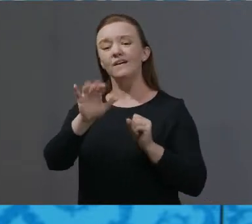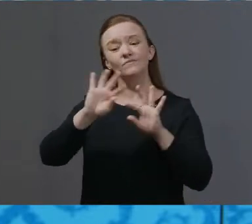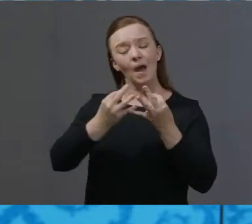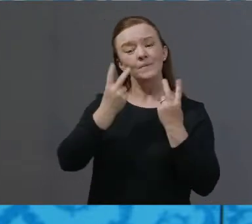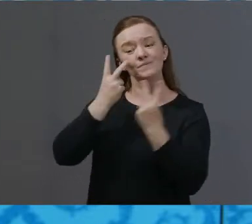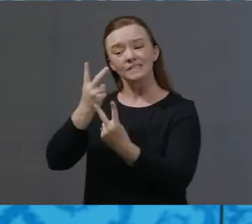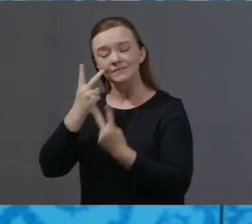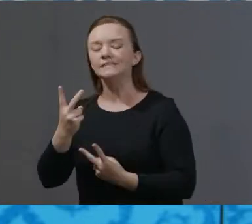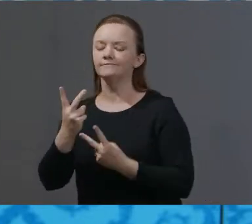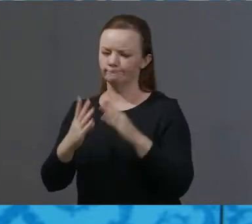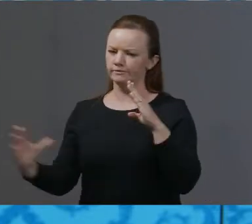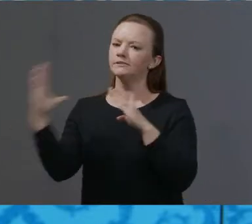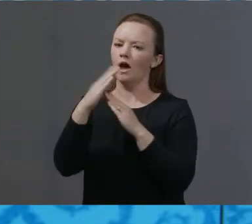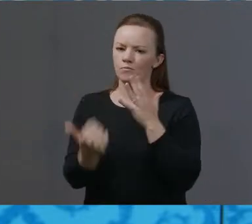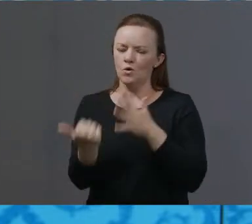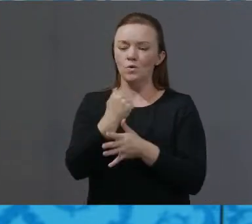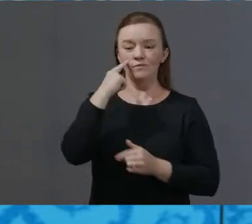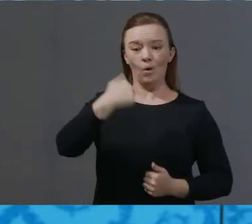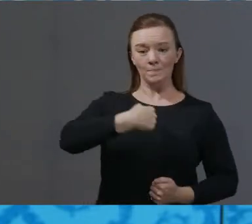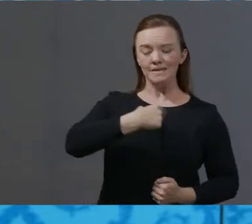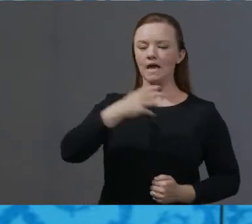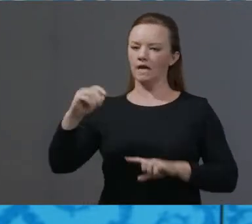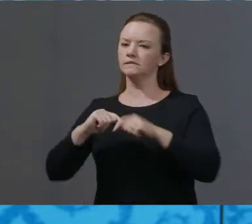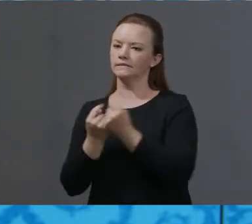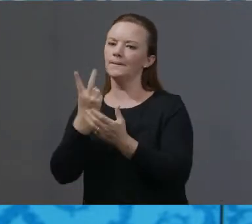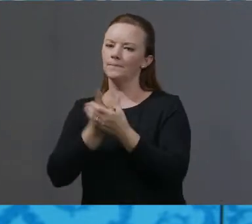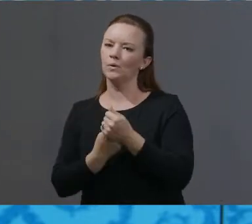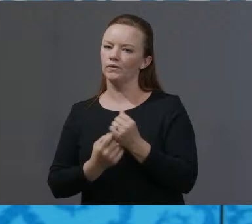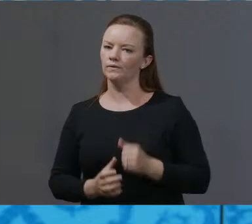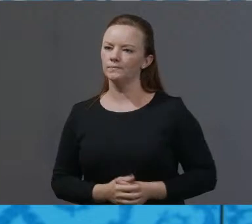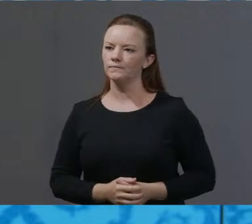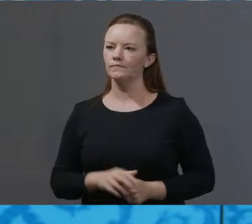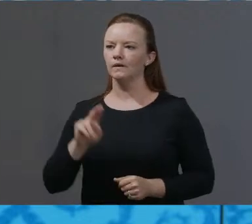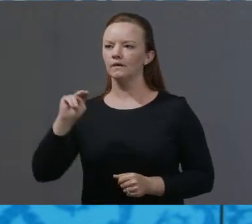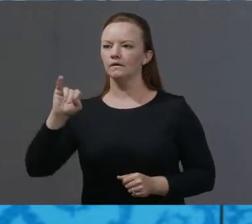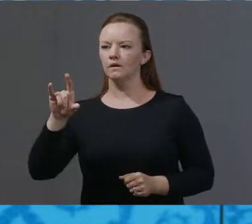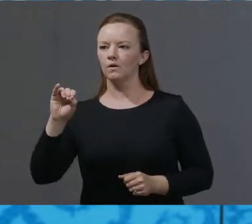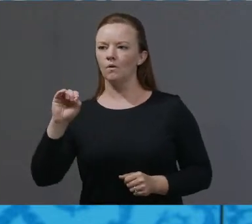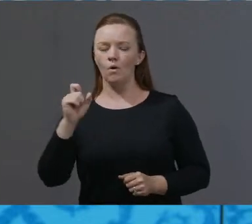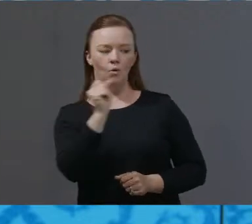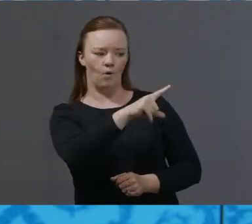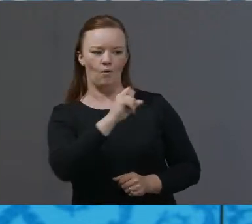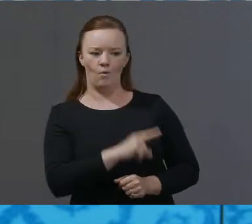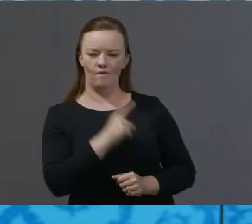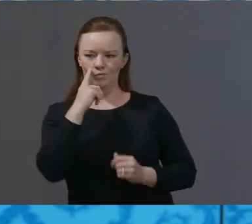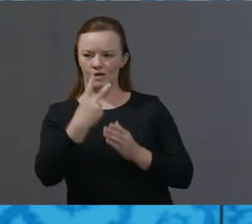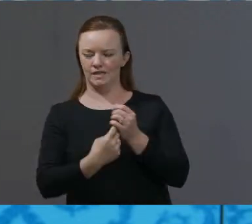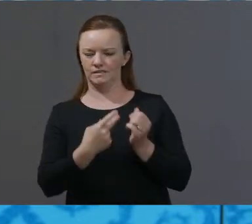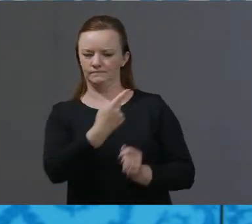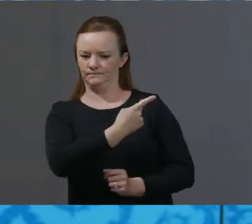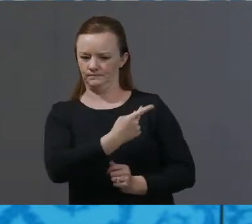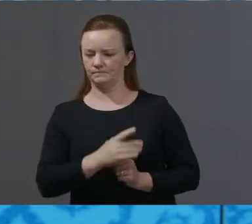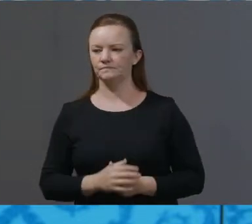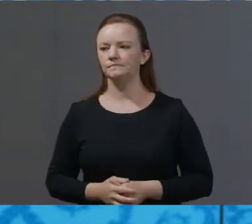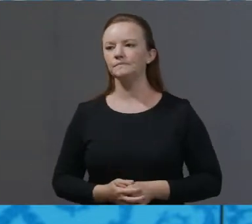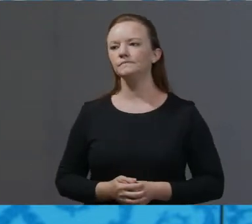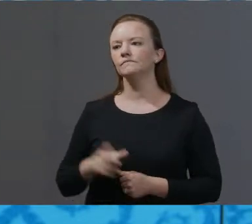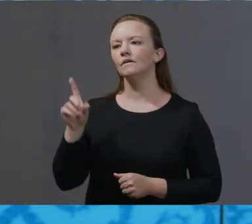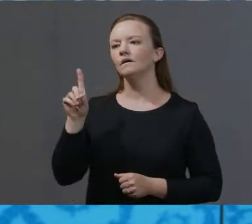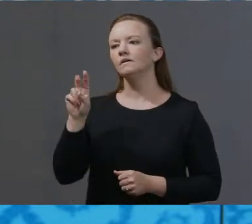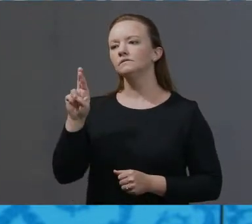for myself and my team. Okay, I have a question for each of you. Dr. Christ, as